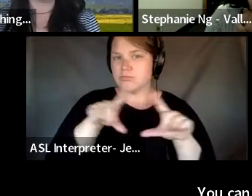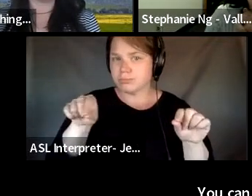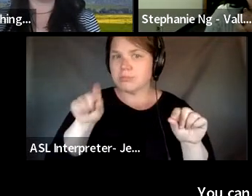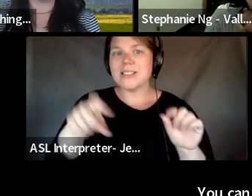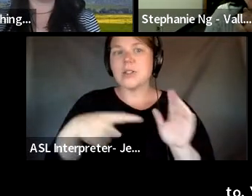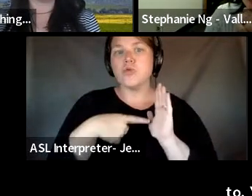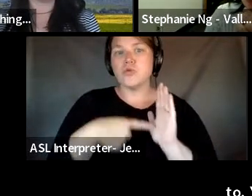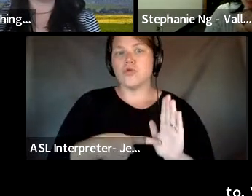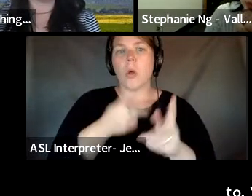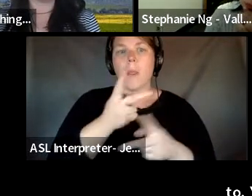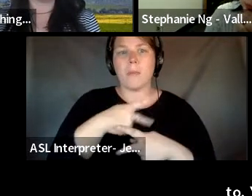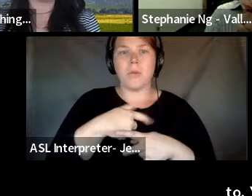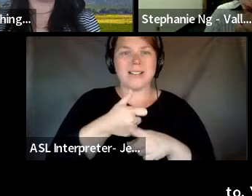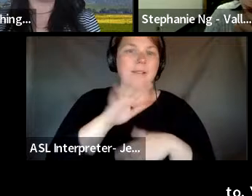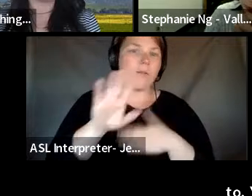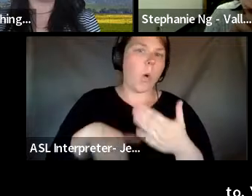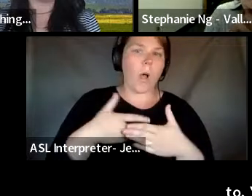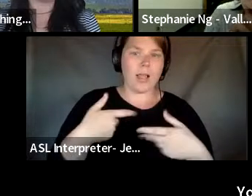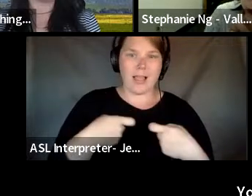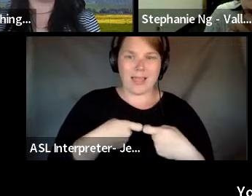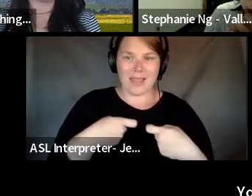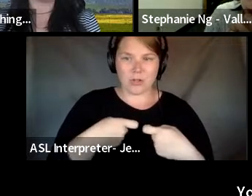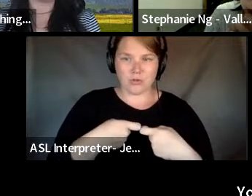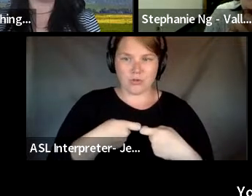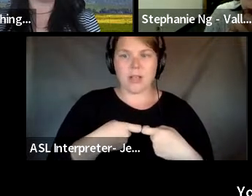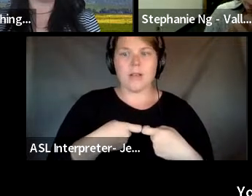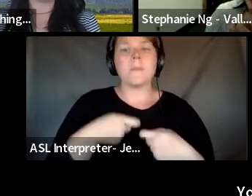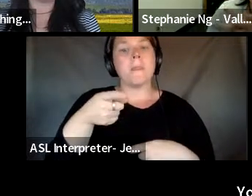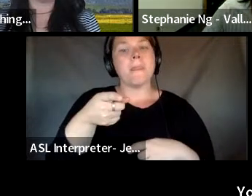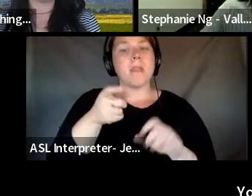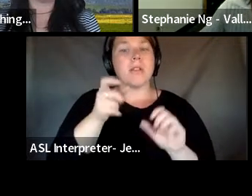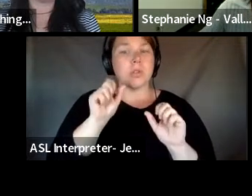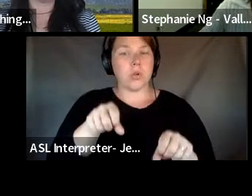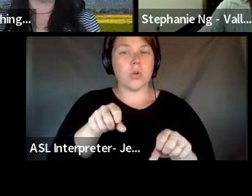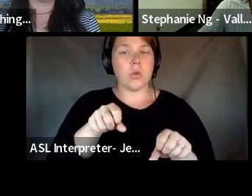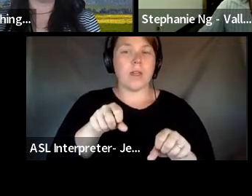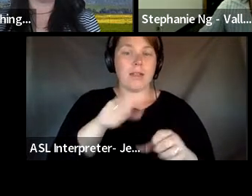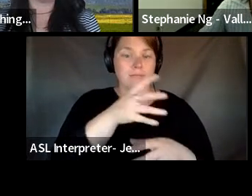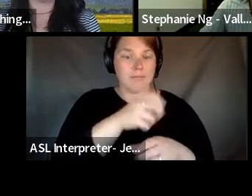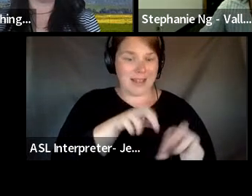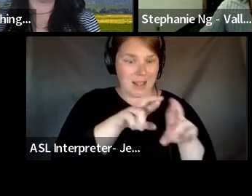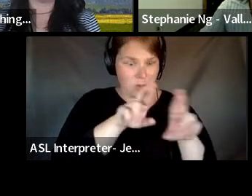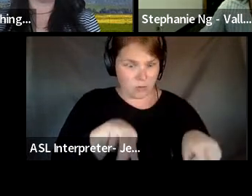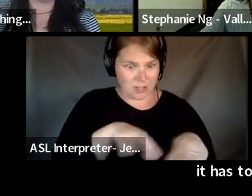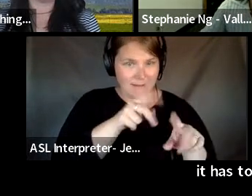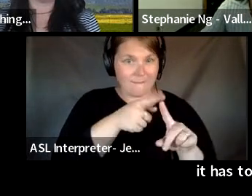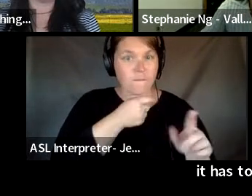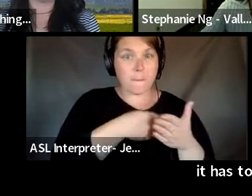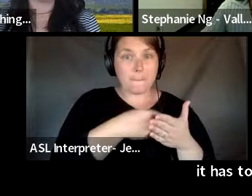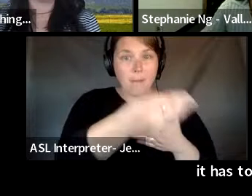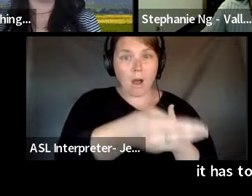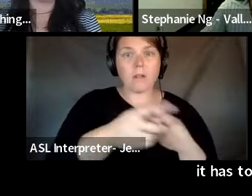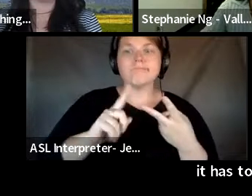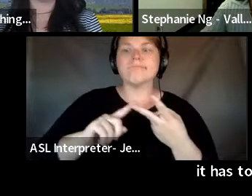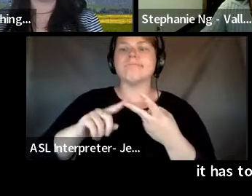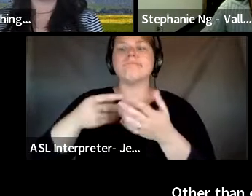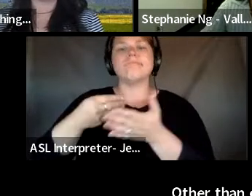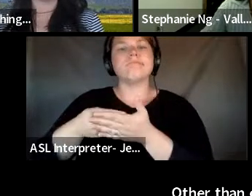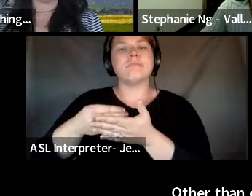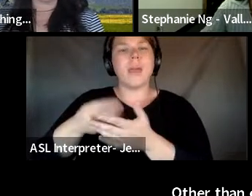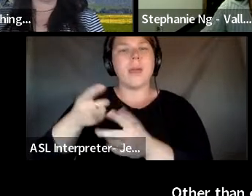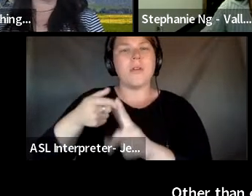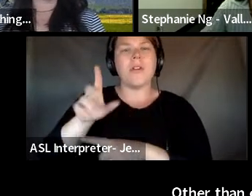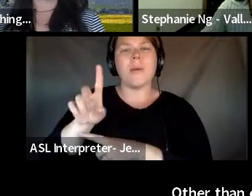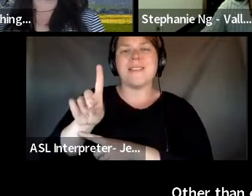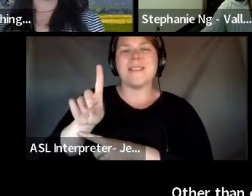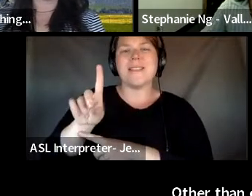receipt that the product is all electric. And so really, other than collecting the receipt from when you bought it and collecting the little piece of paper that the dismantler will